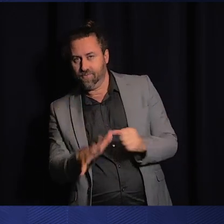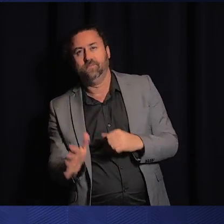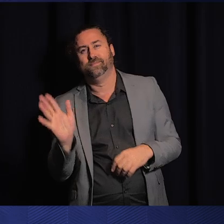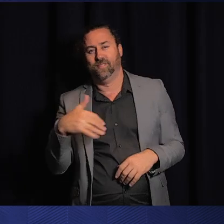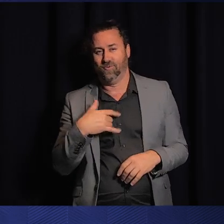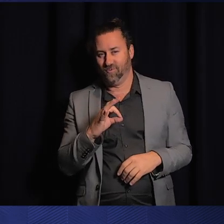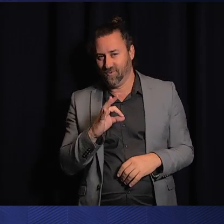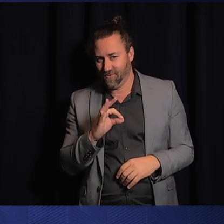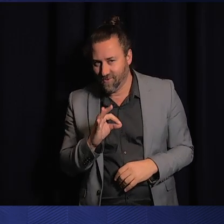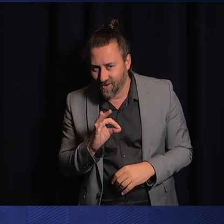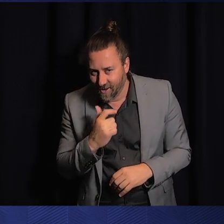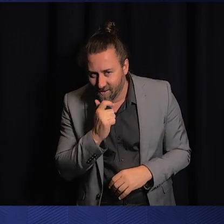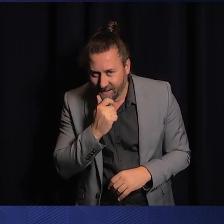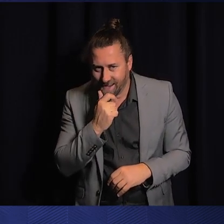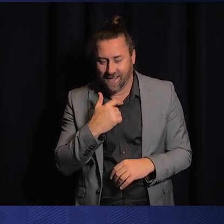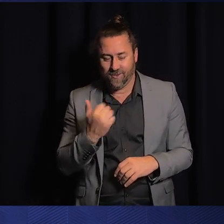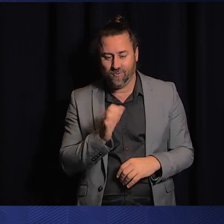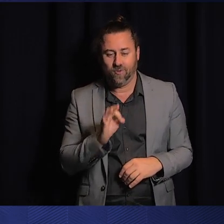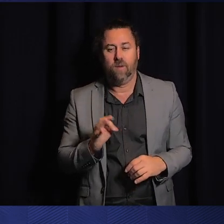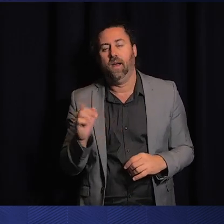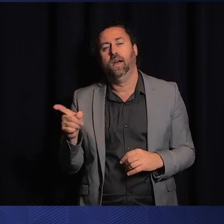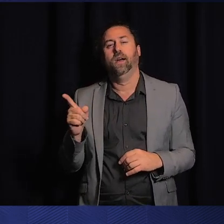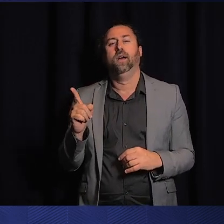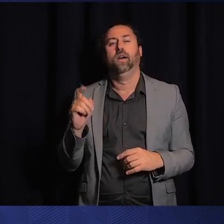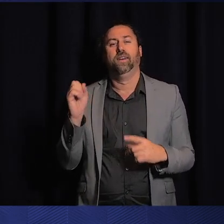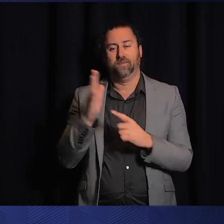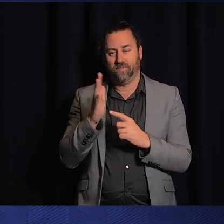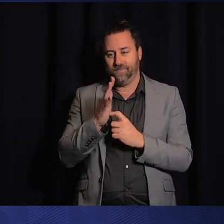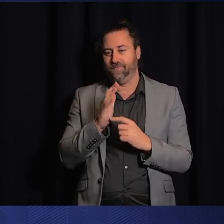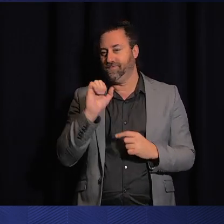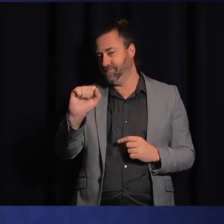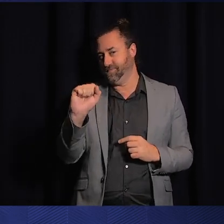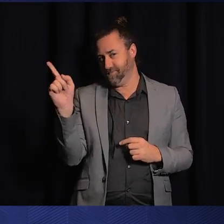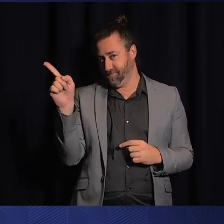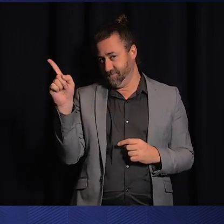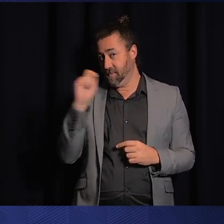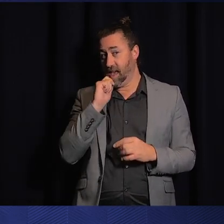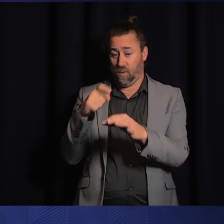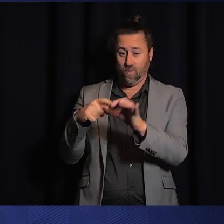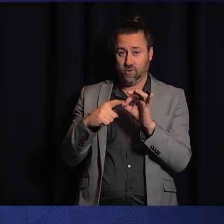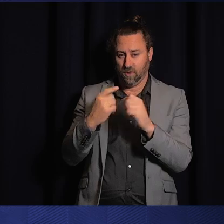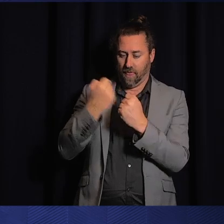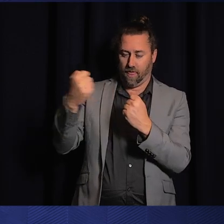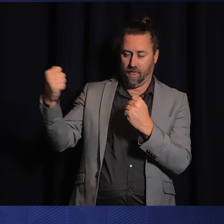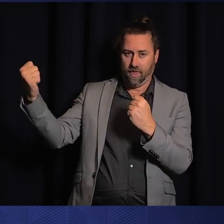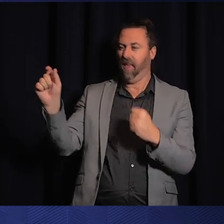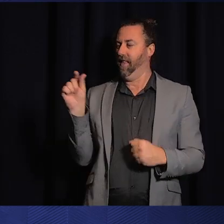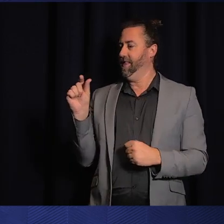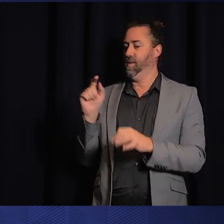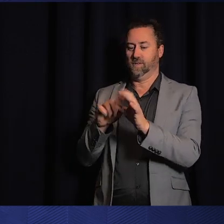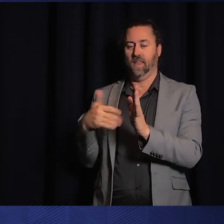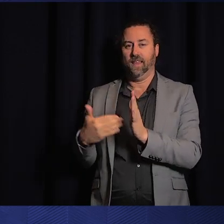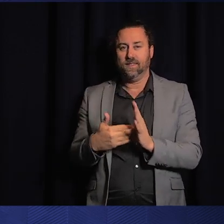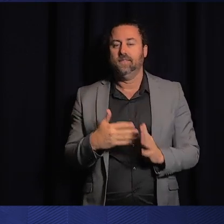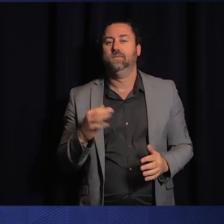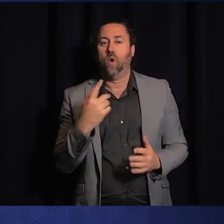think those questions are very important. Very briefly, with regard to Gopal's question, I think the role of civil society should not